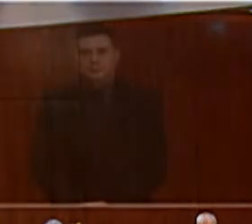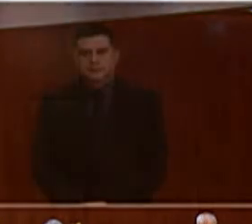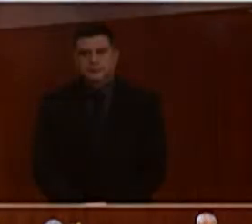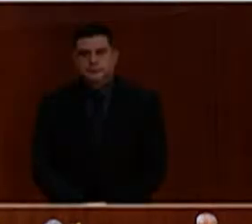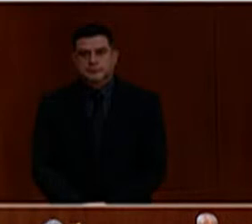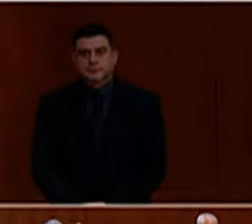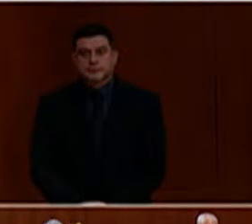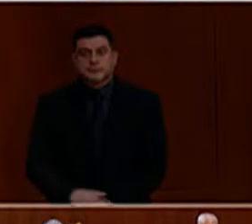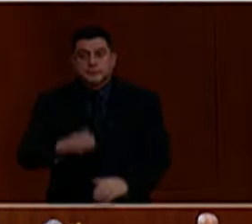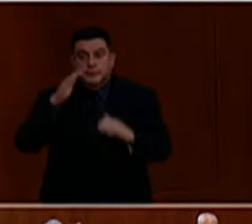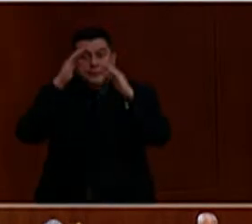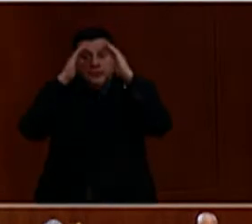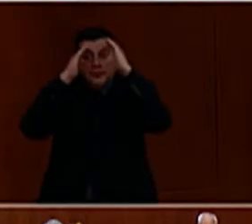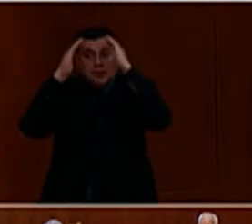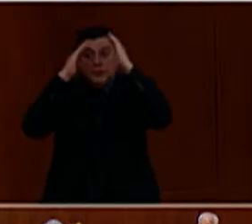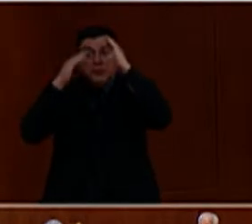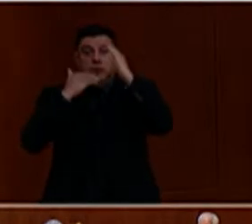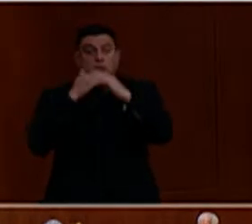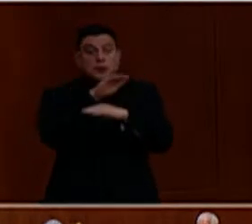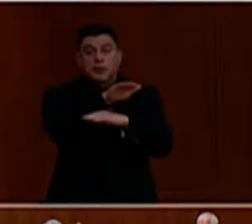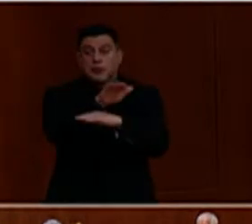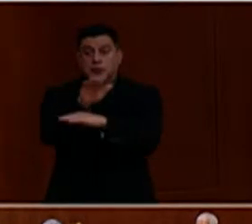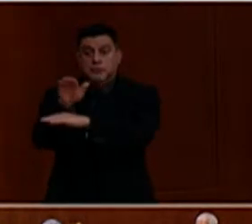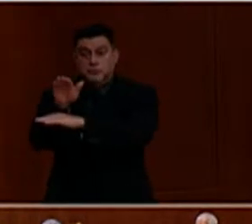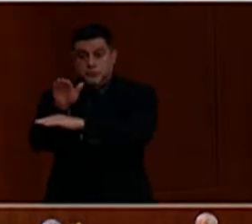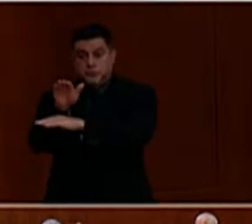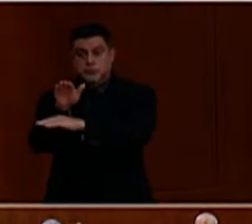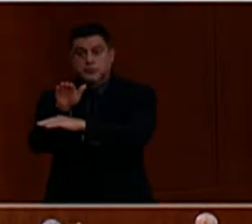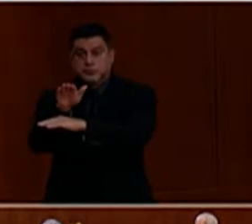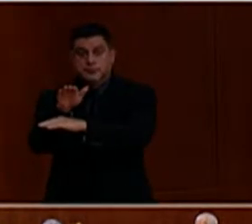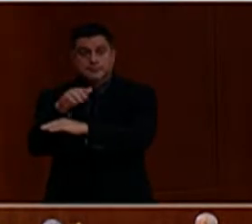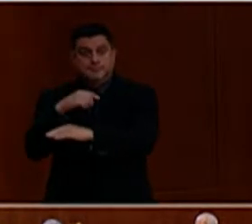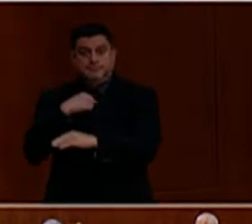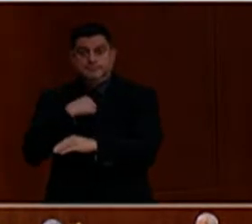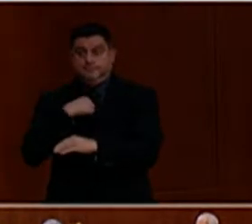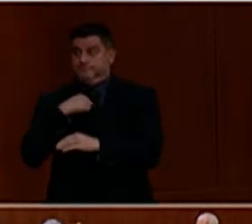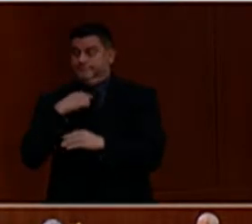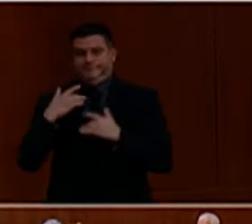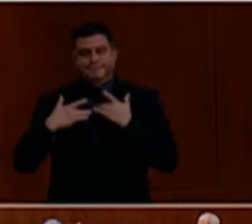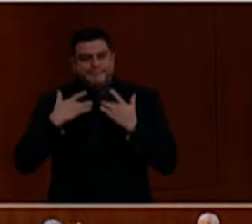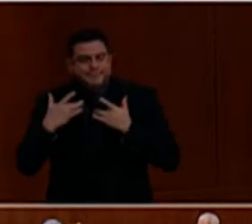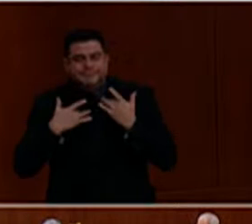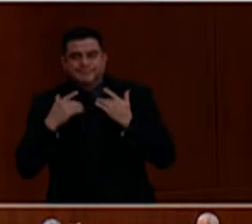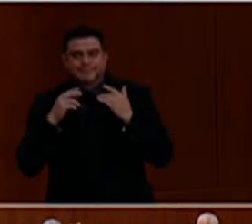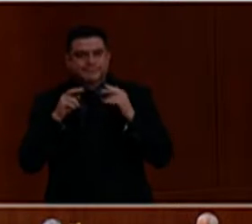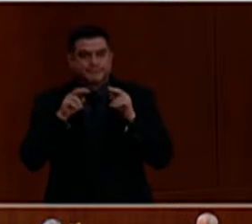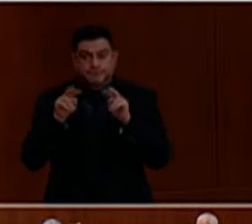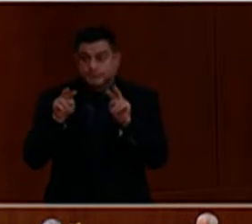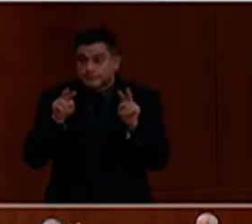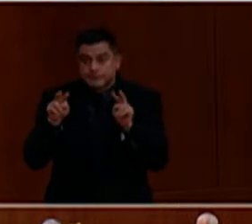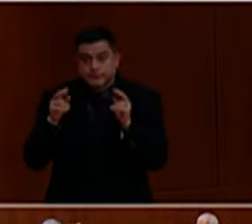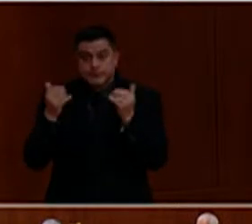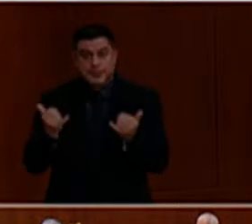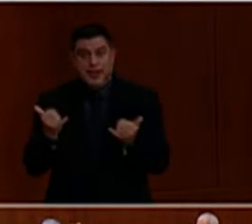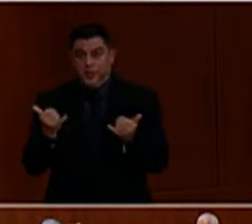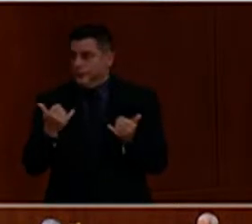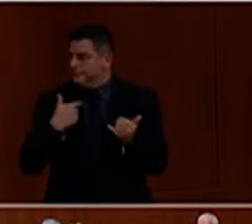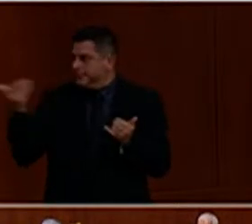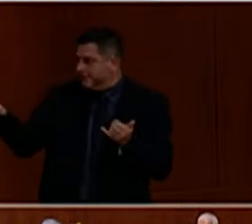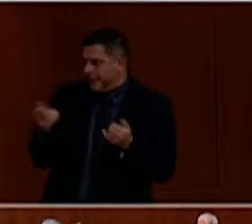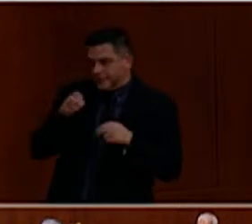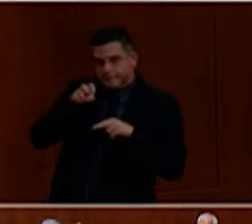Well, good afternoon. I'm really excited to be able to bring some folks together with a really inspirational